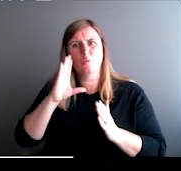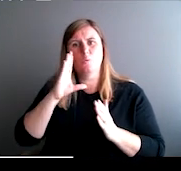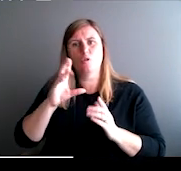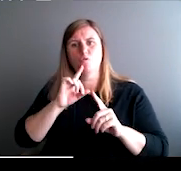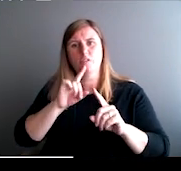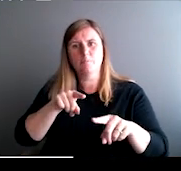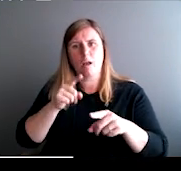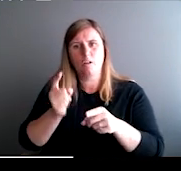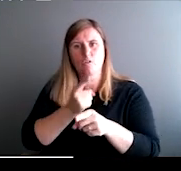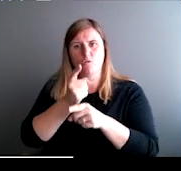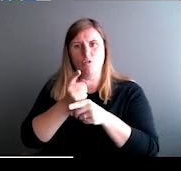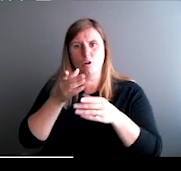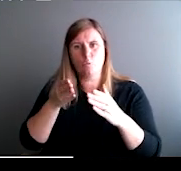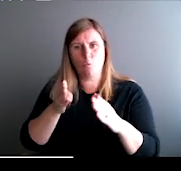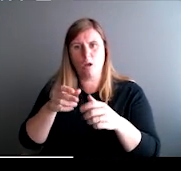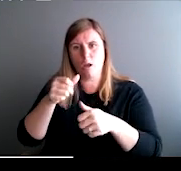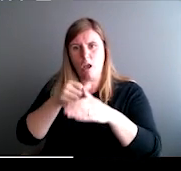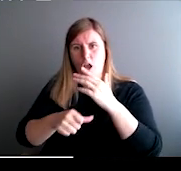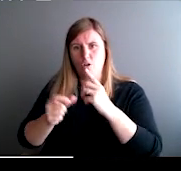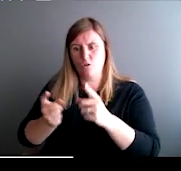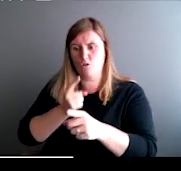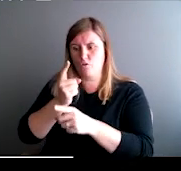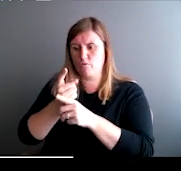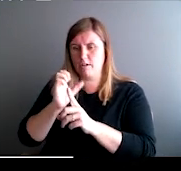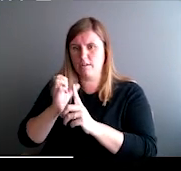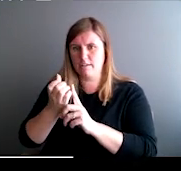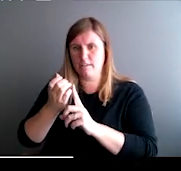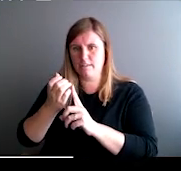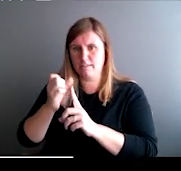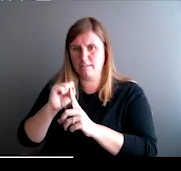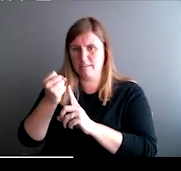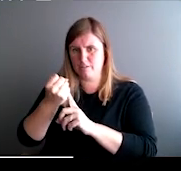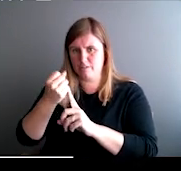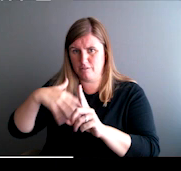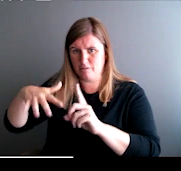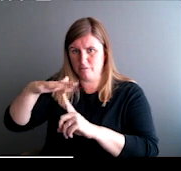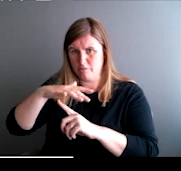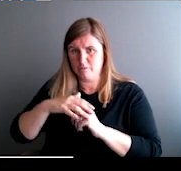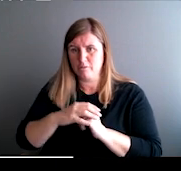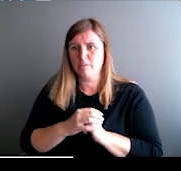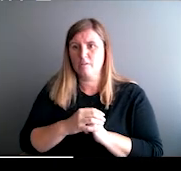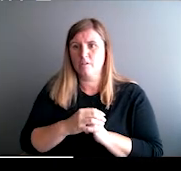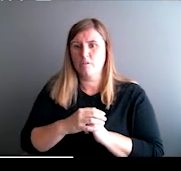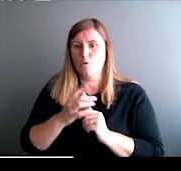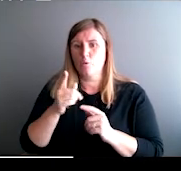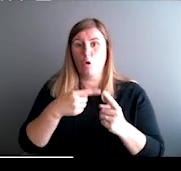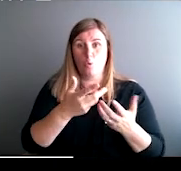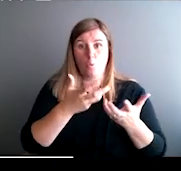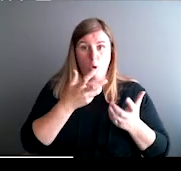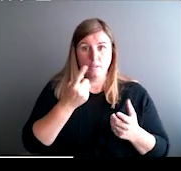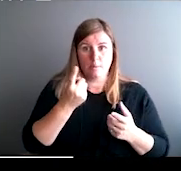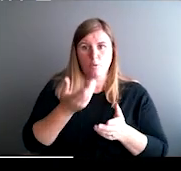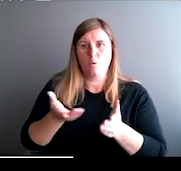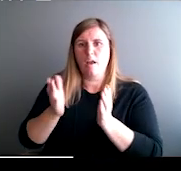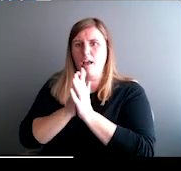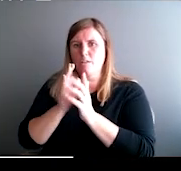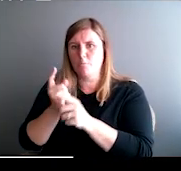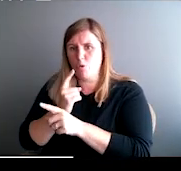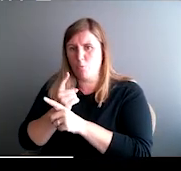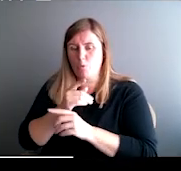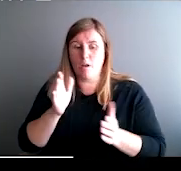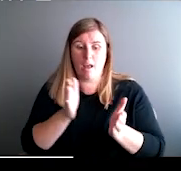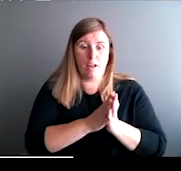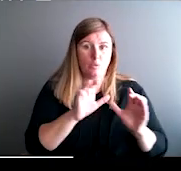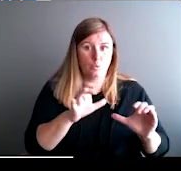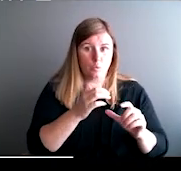in the correct way under the correct conditions. That when you want something, you'll ask appropriately. When you're asked to do